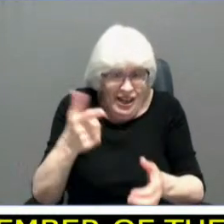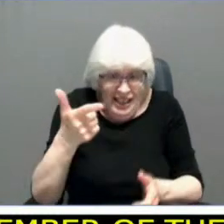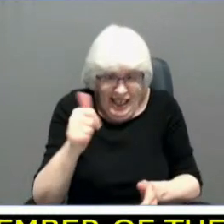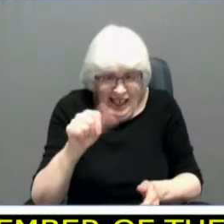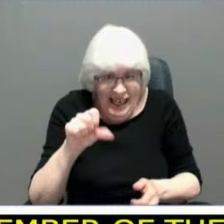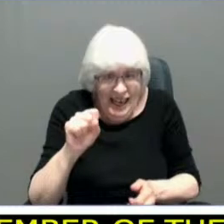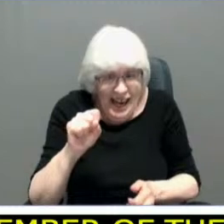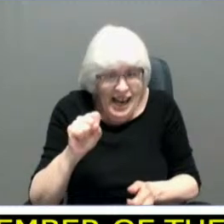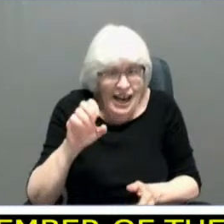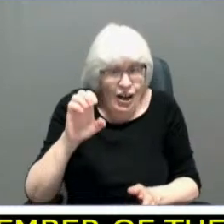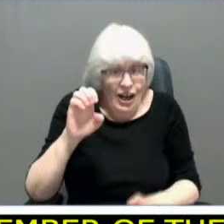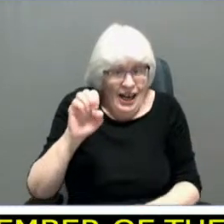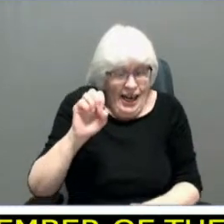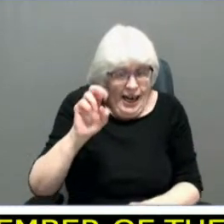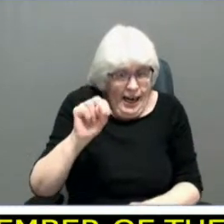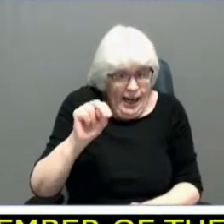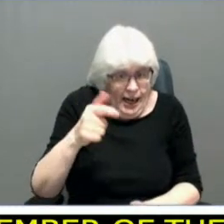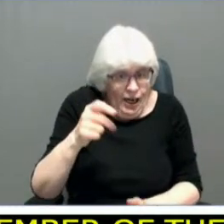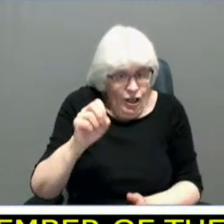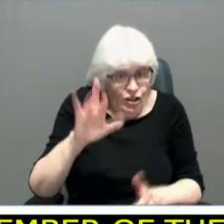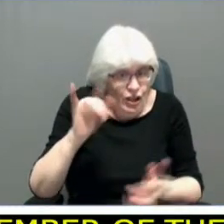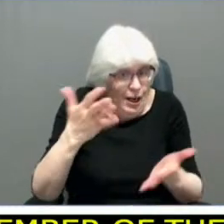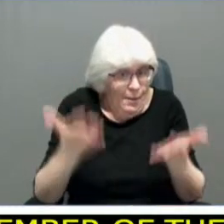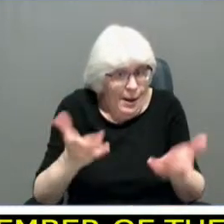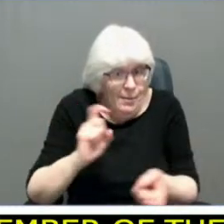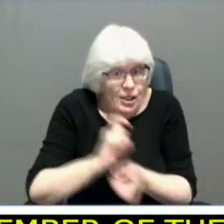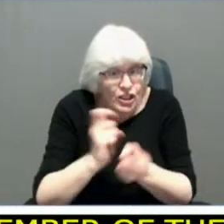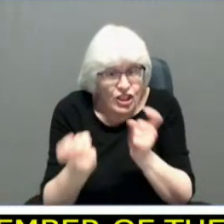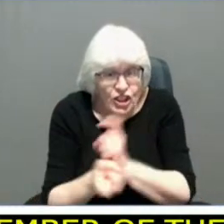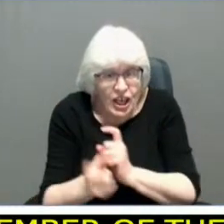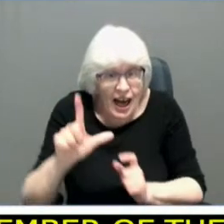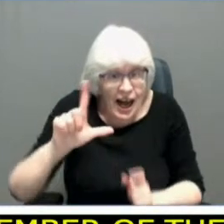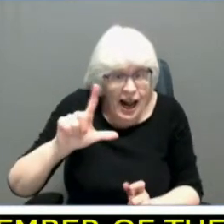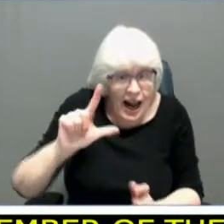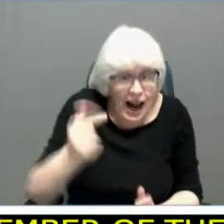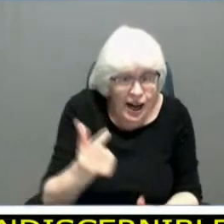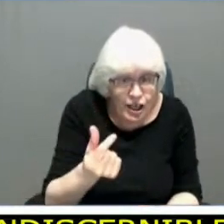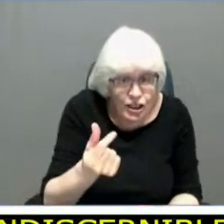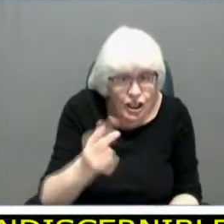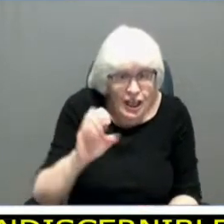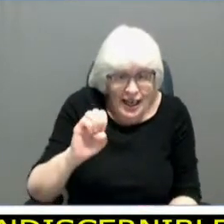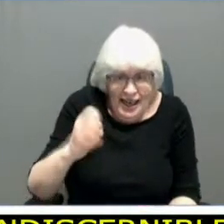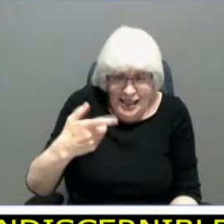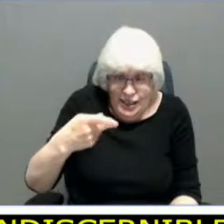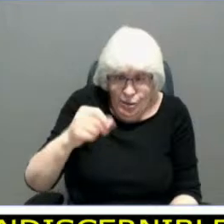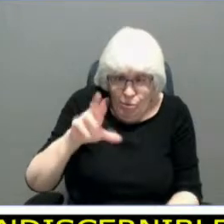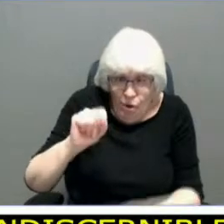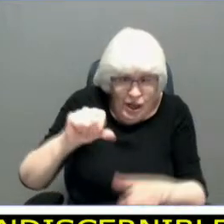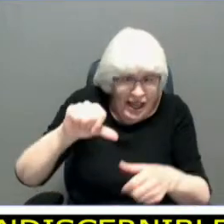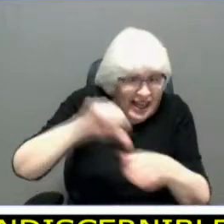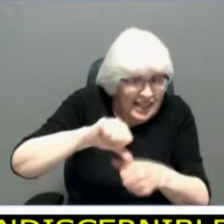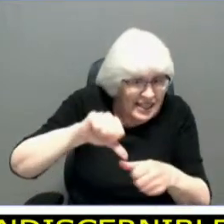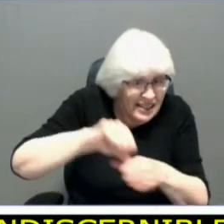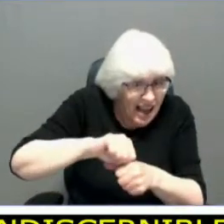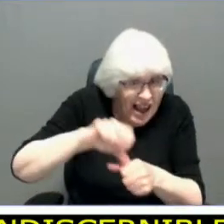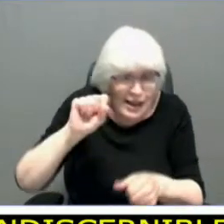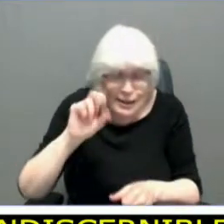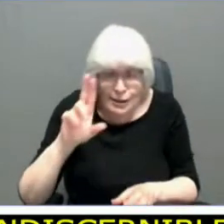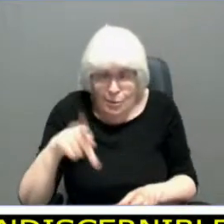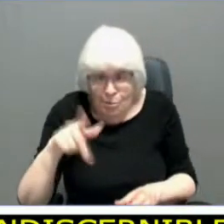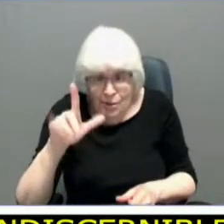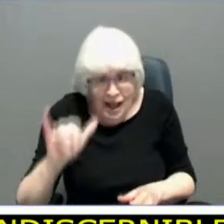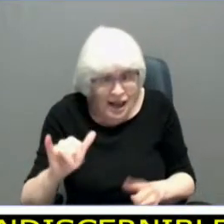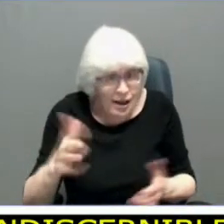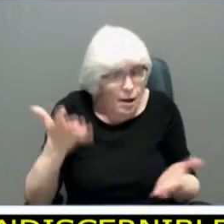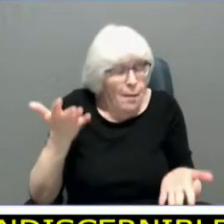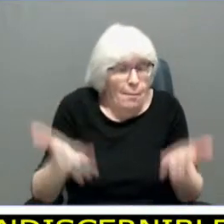could be converted to an LNG export facility. It will need a gas supply, but its conversion could be in roughly maybe 3 years. It is a